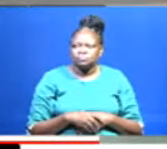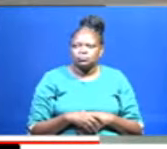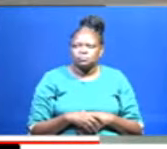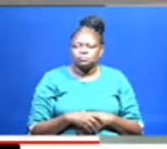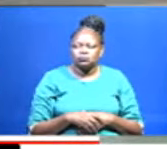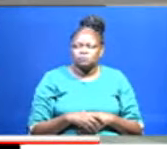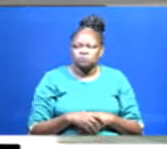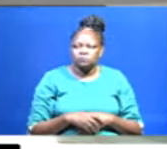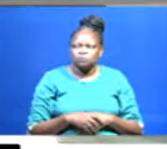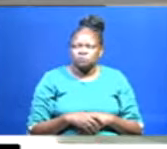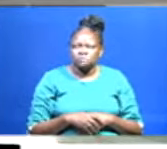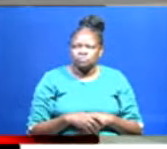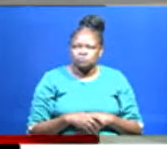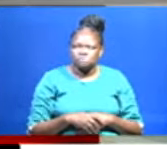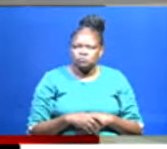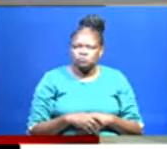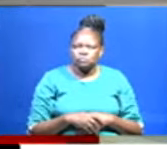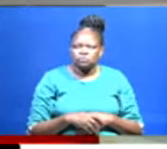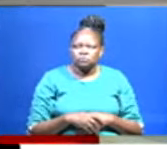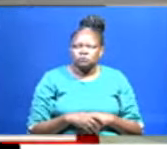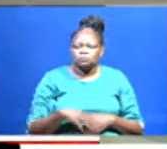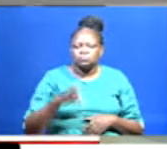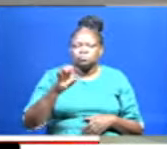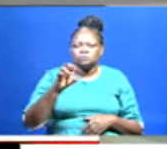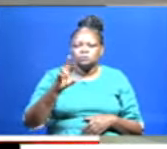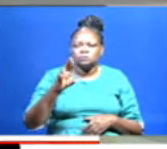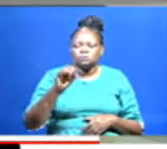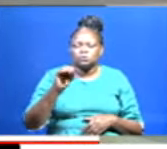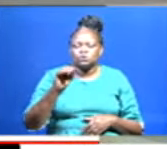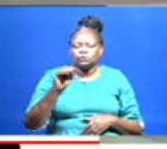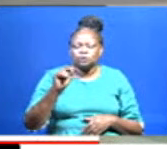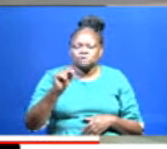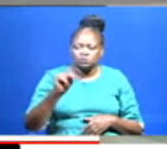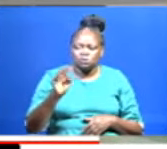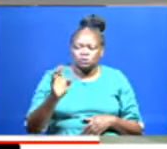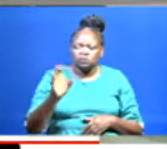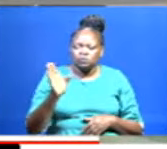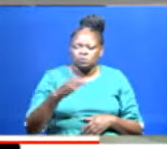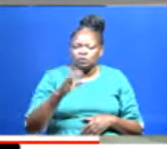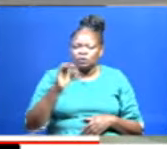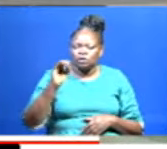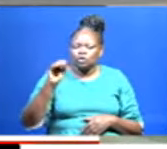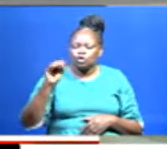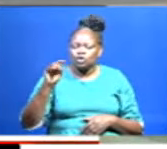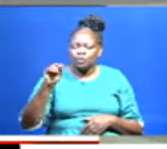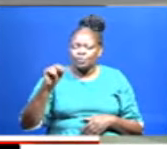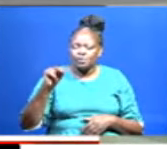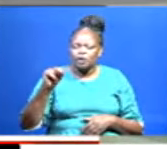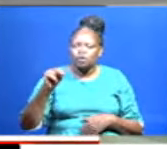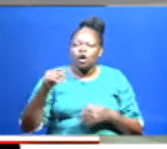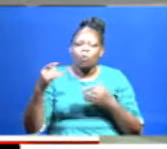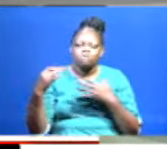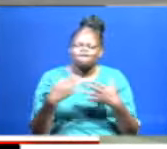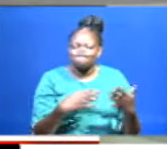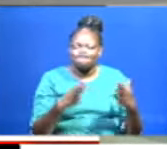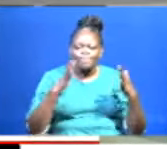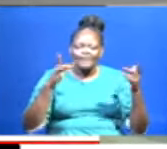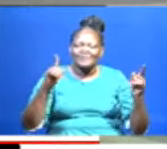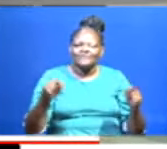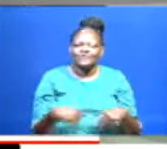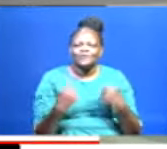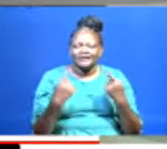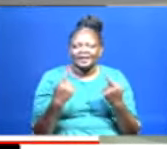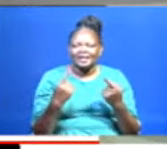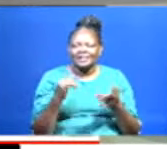Now, the Eritrean-Ethiopian War, also known as the Badme War, was a major armed conflict between Ethiopia and Eritrea that took